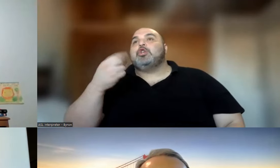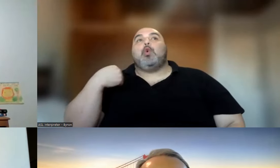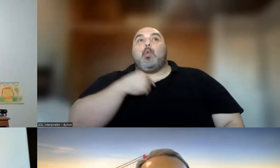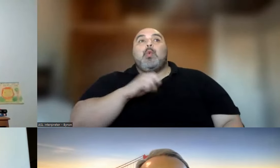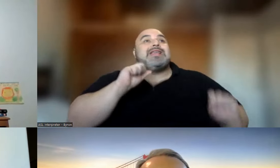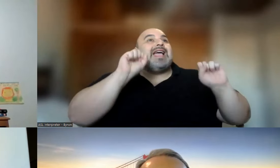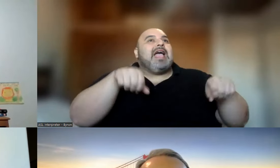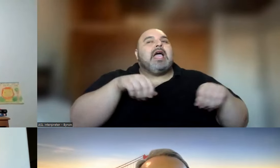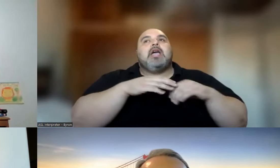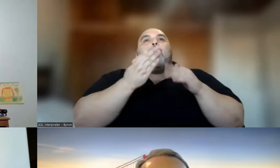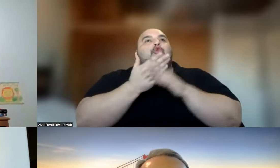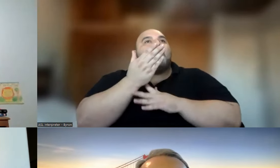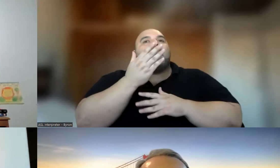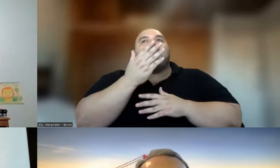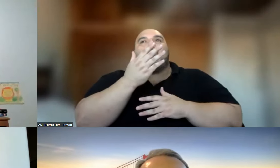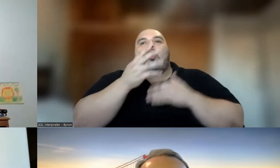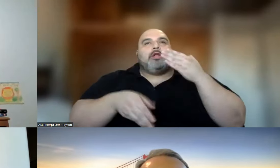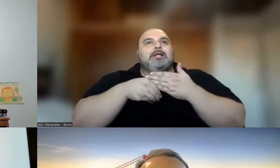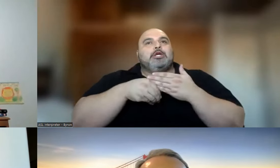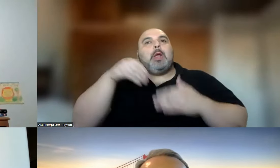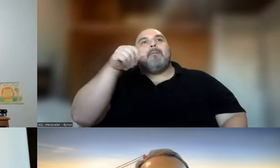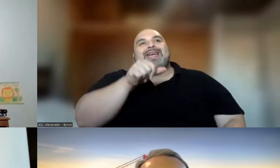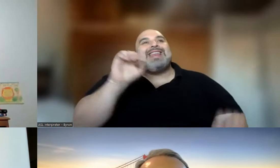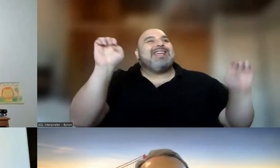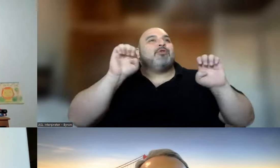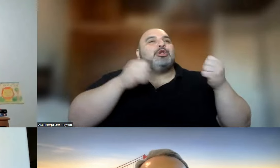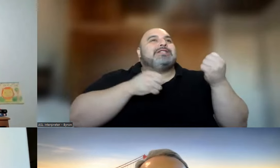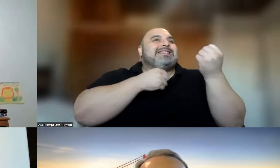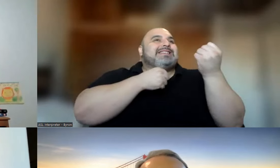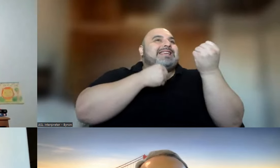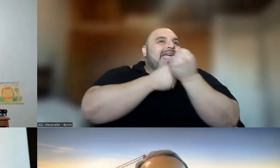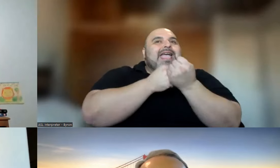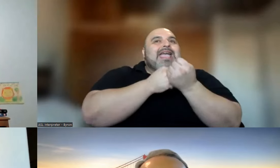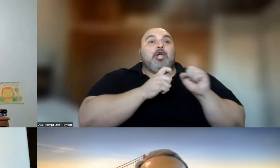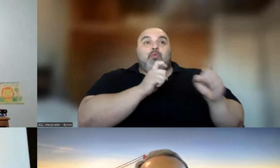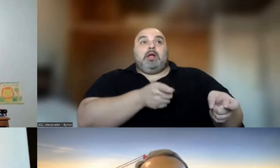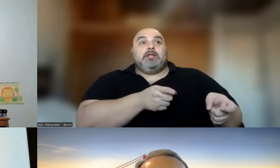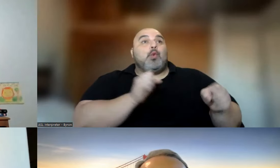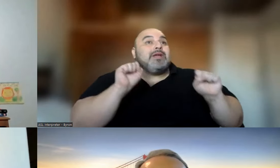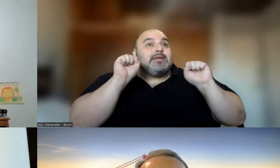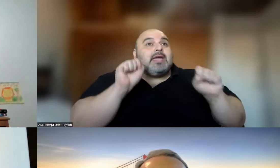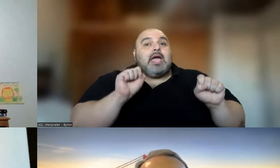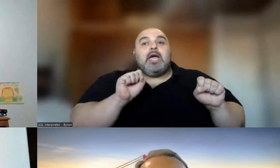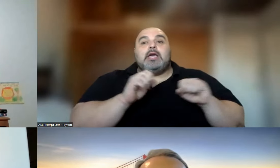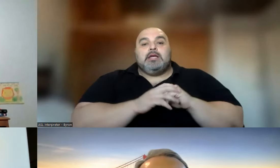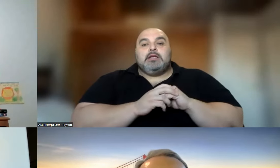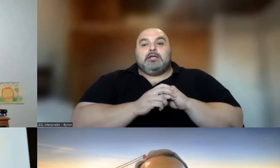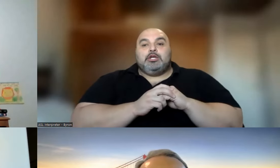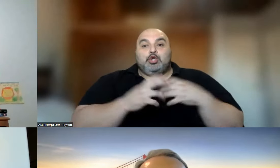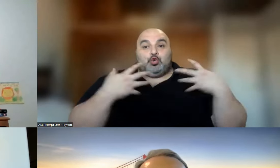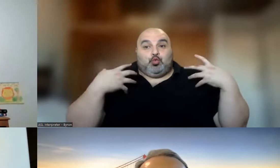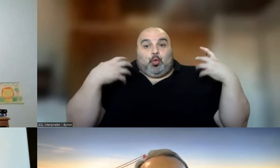to, through some additional aid, emergency aid and grants, been able to really buttress and strengthen the amount